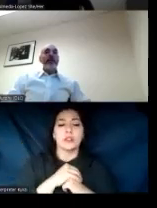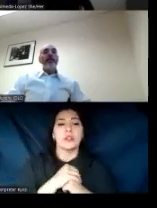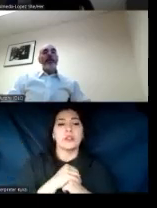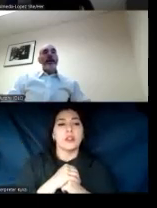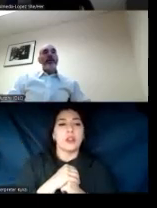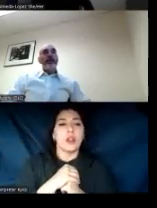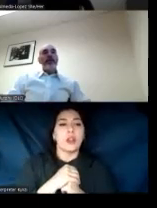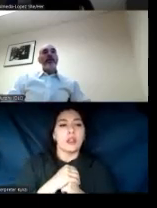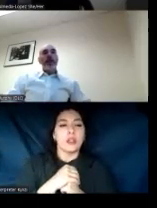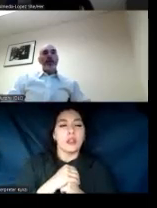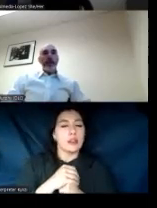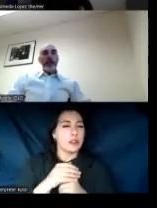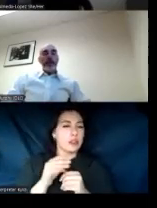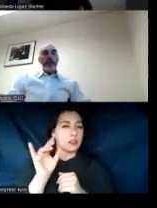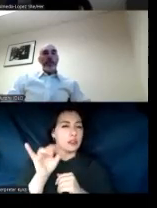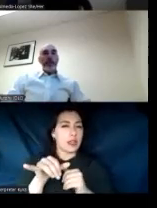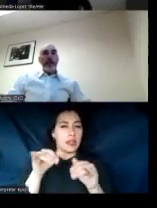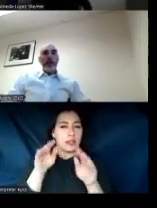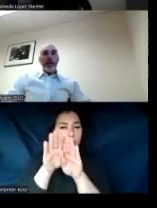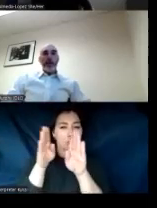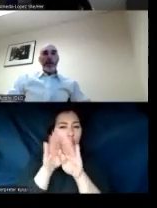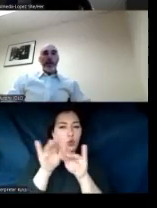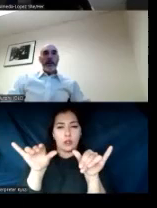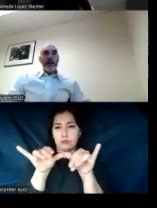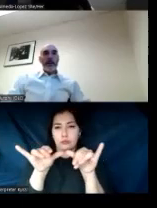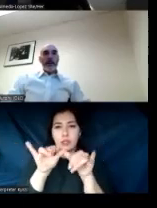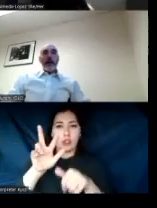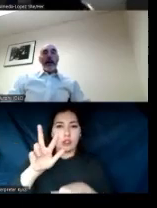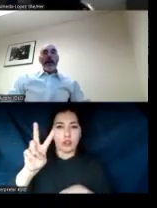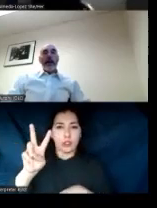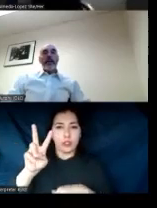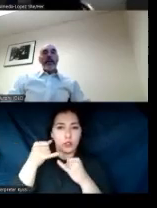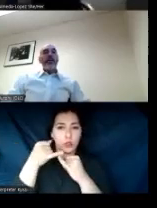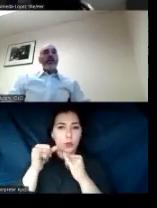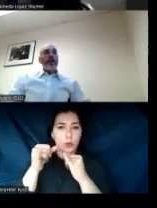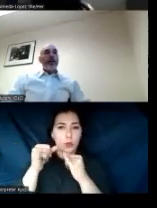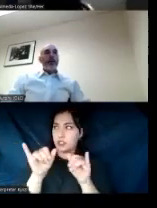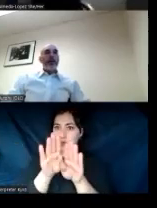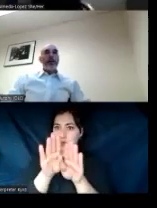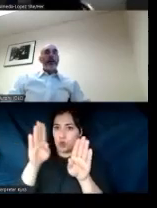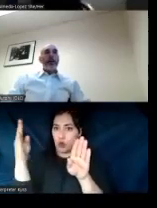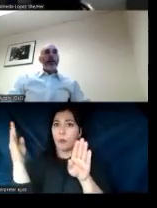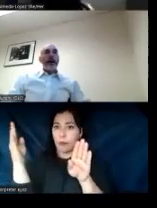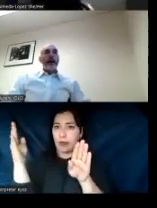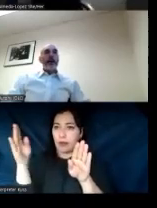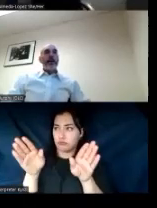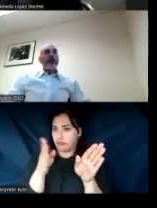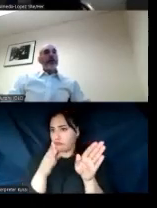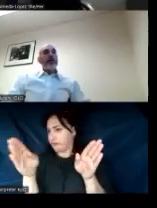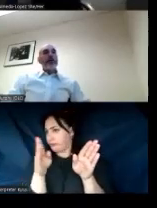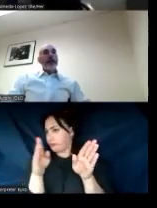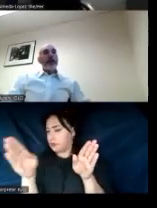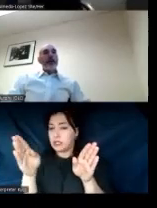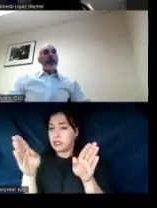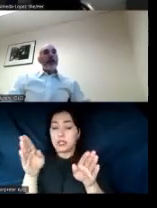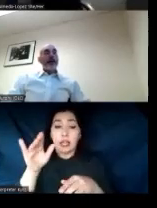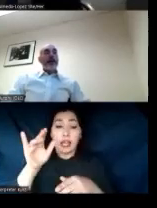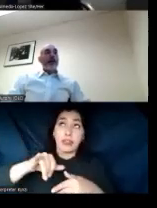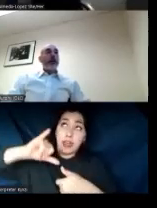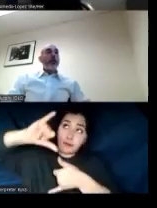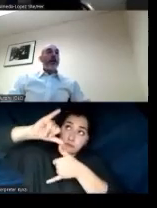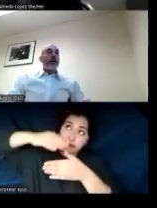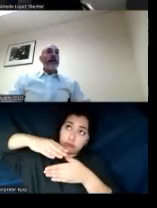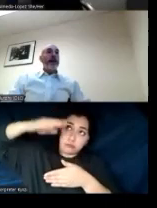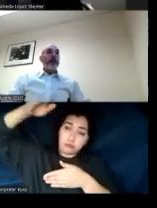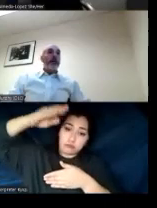least 32 inches of clear width when they're opened, and the threshold should be no more than